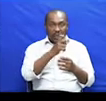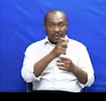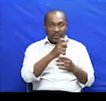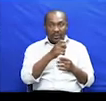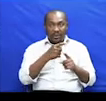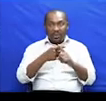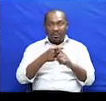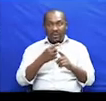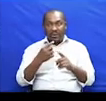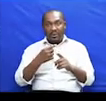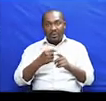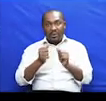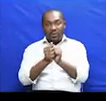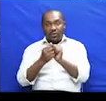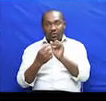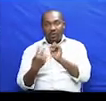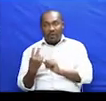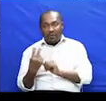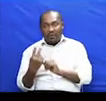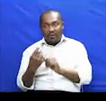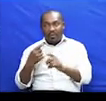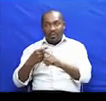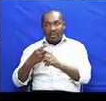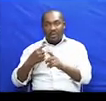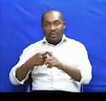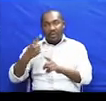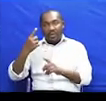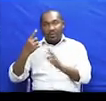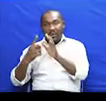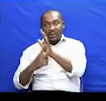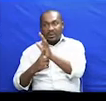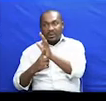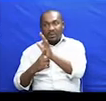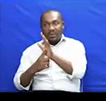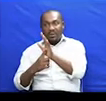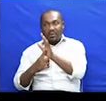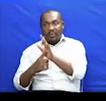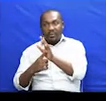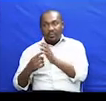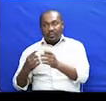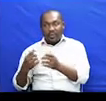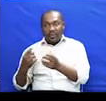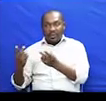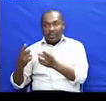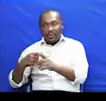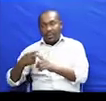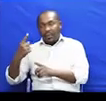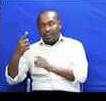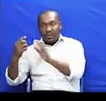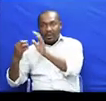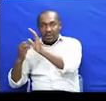oxygen is 16. How many atoms are there? There are 3. The total makes 106. If you go very well, x